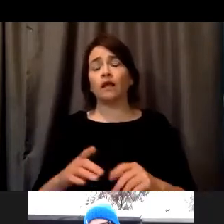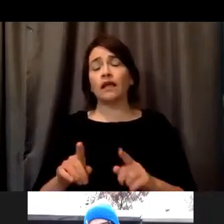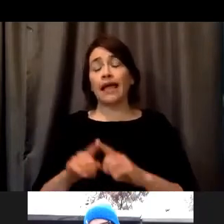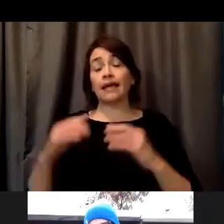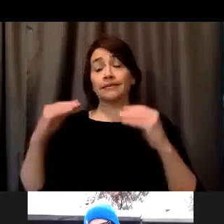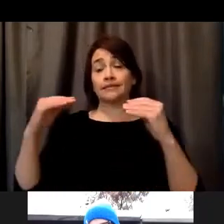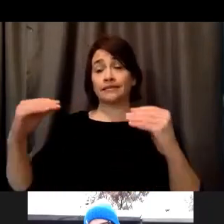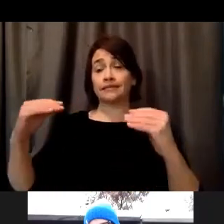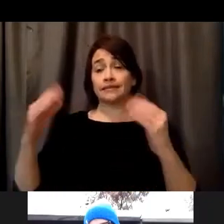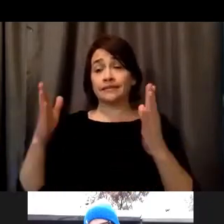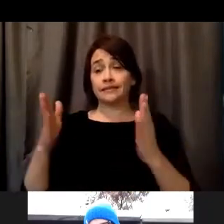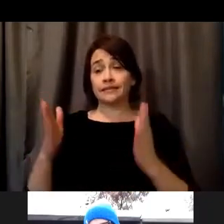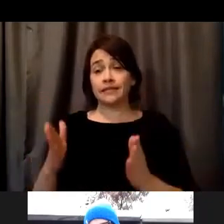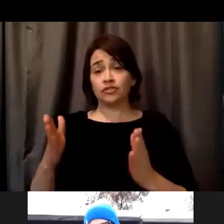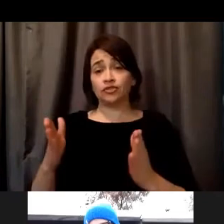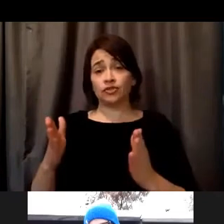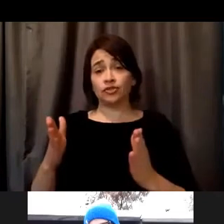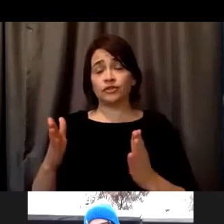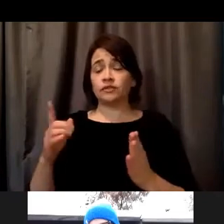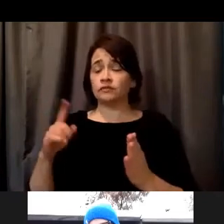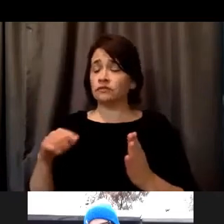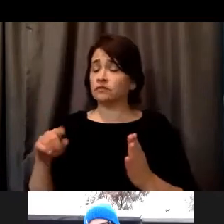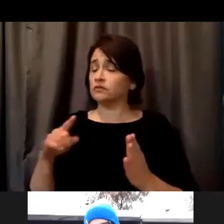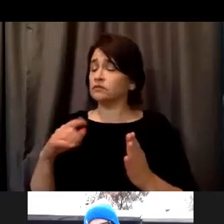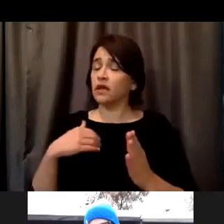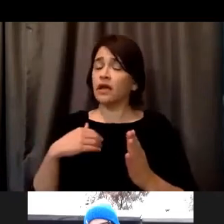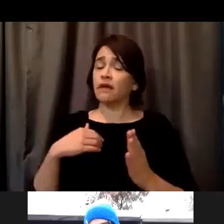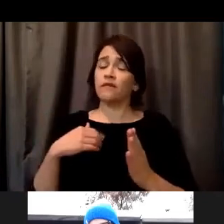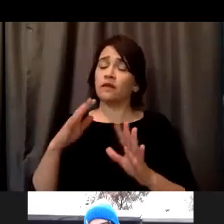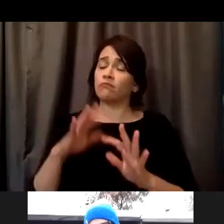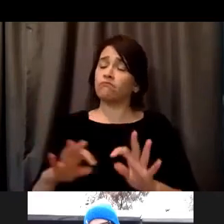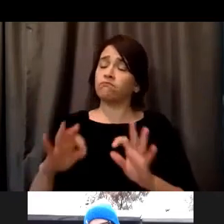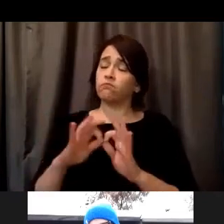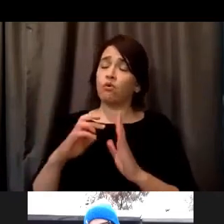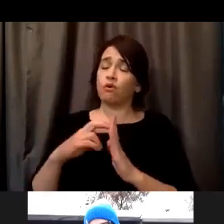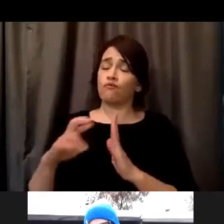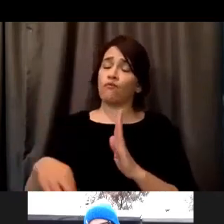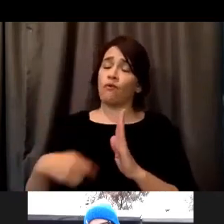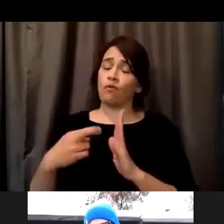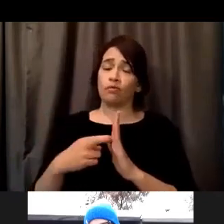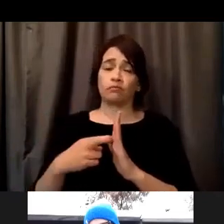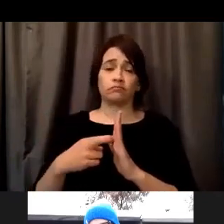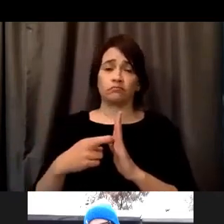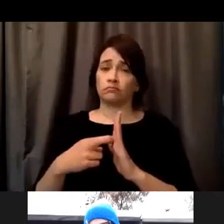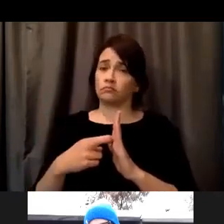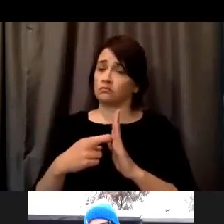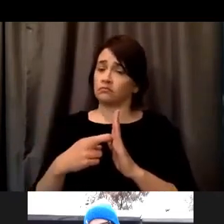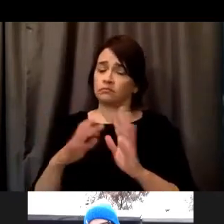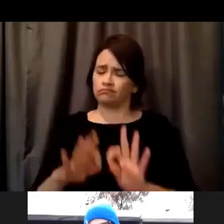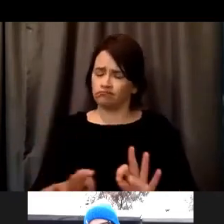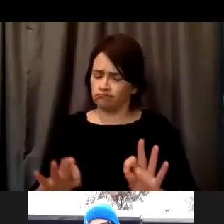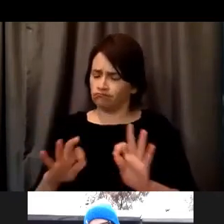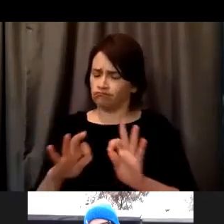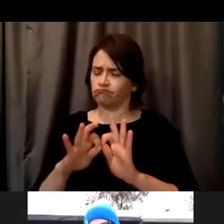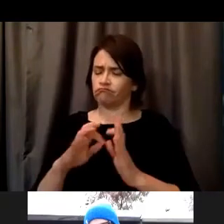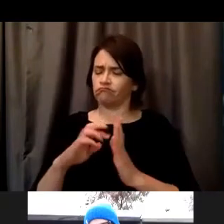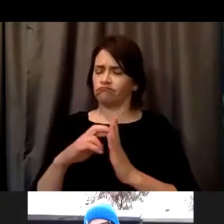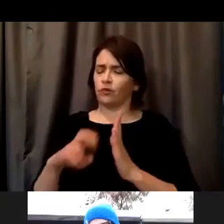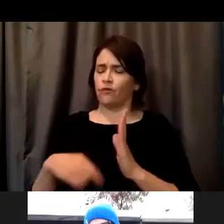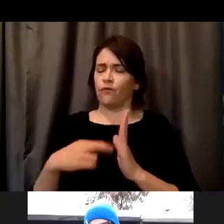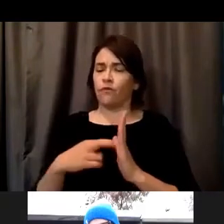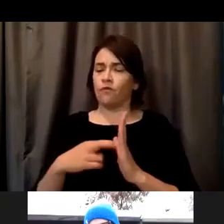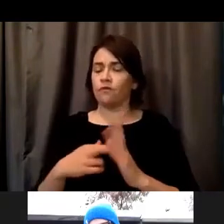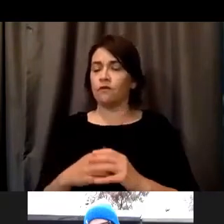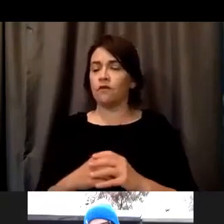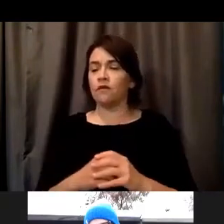I think teachers play such a significant role, such a pivotal role in directing